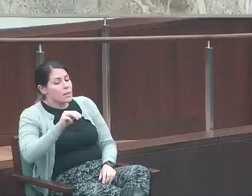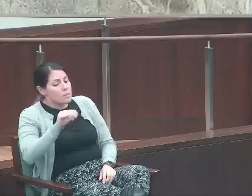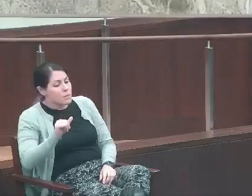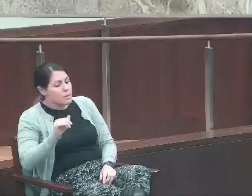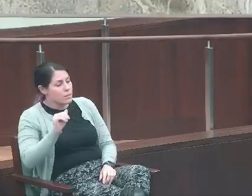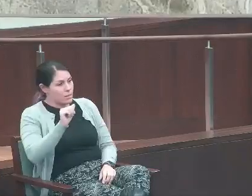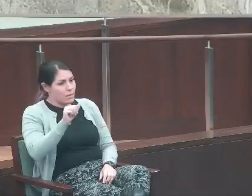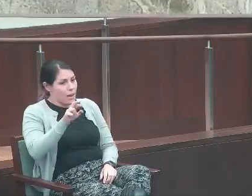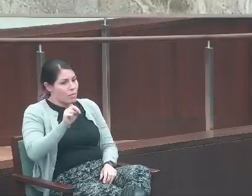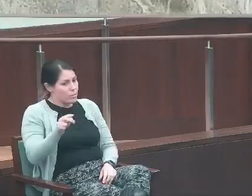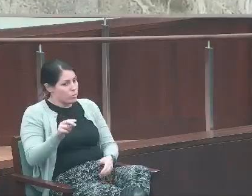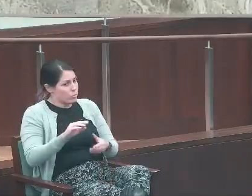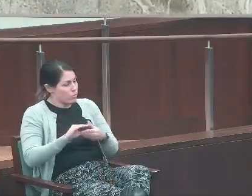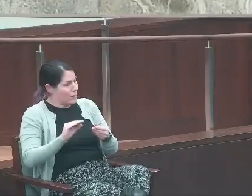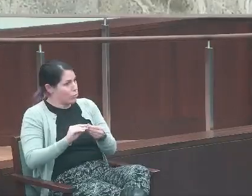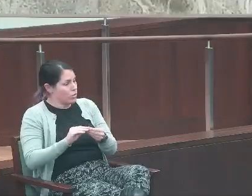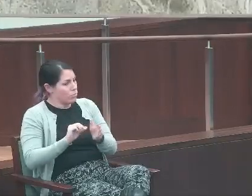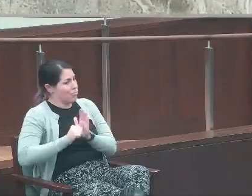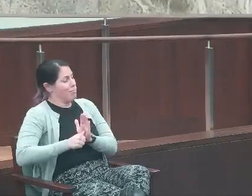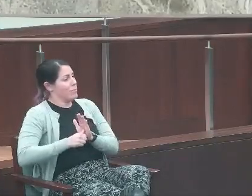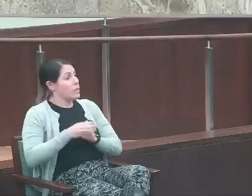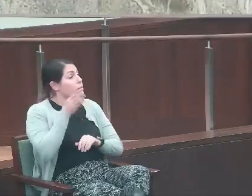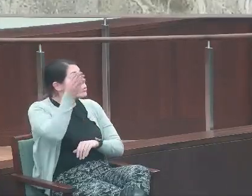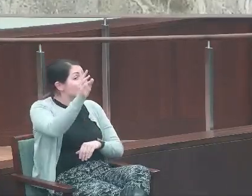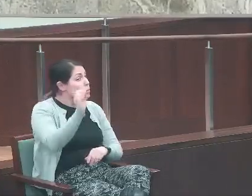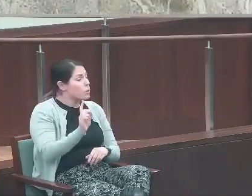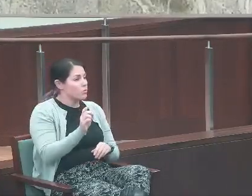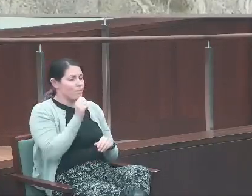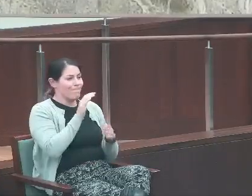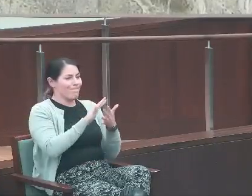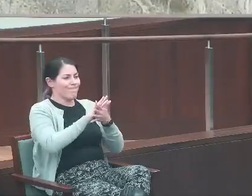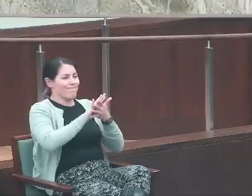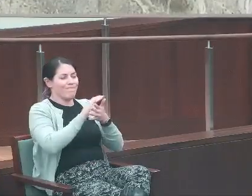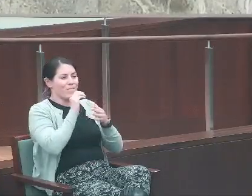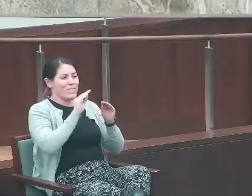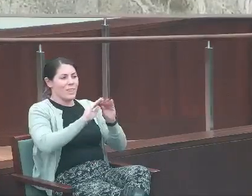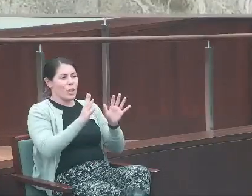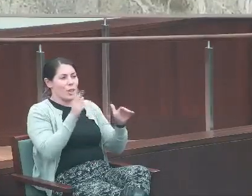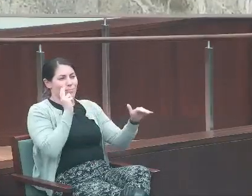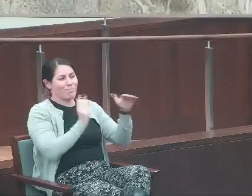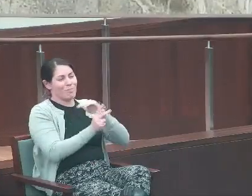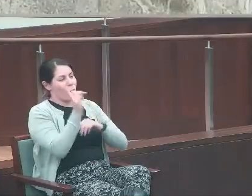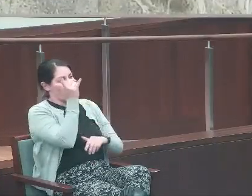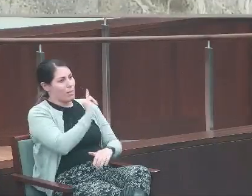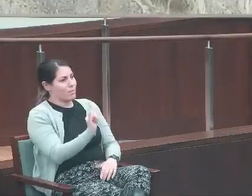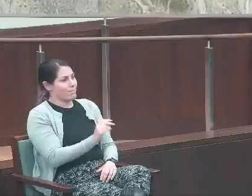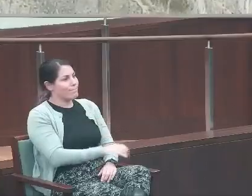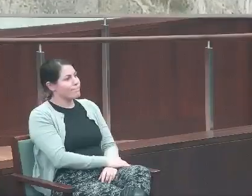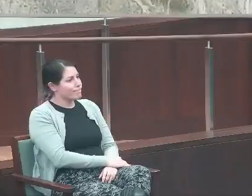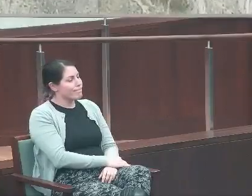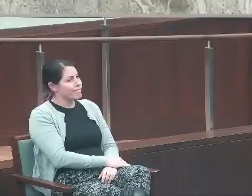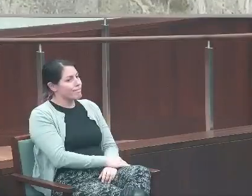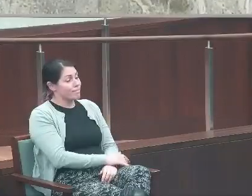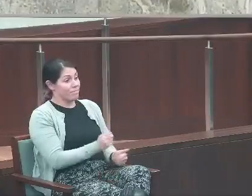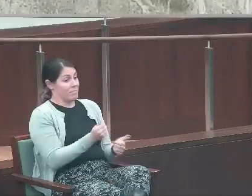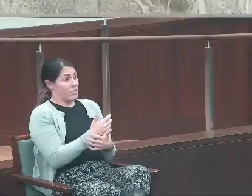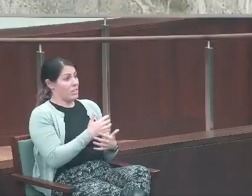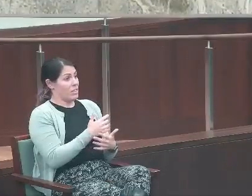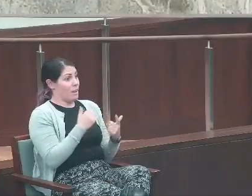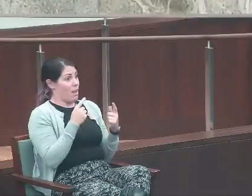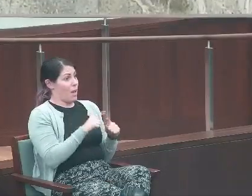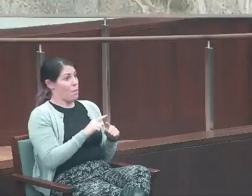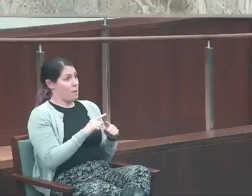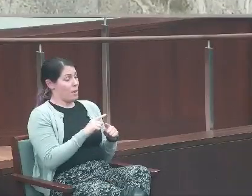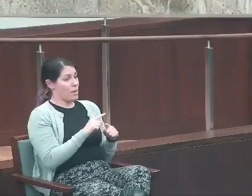clear, the future of democracy is unclear at best. All of this is really